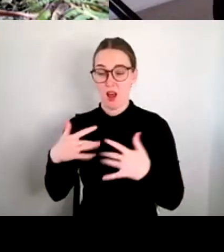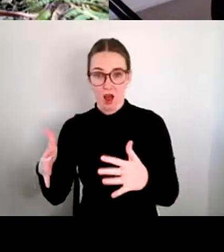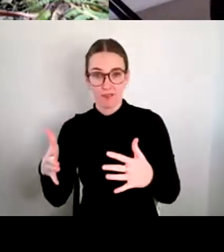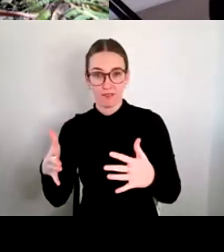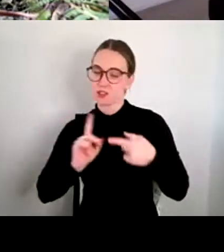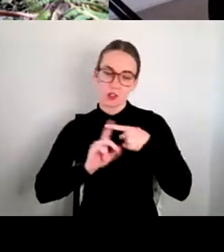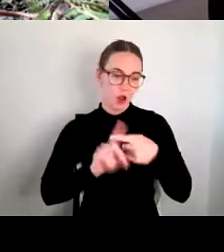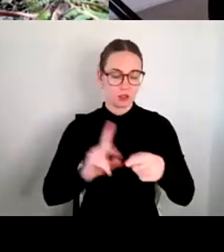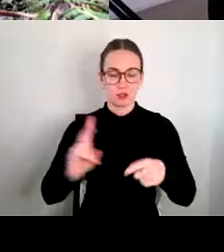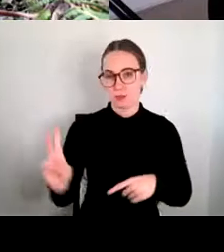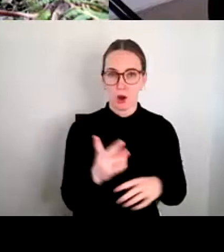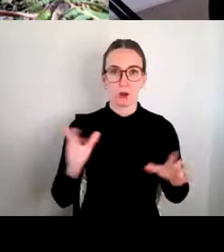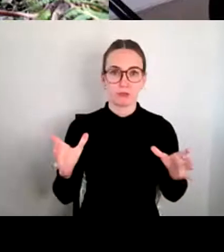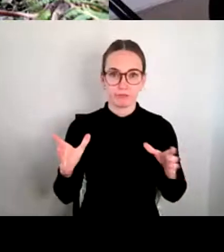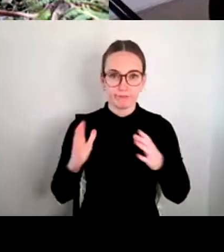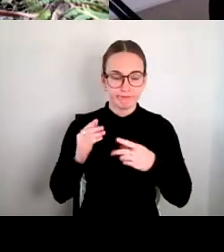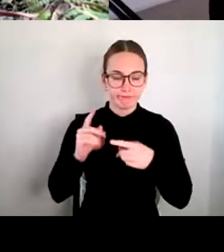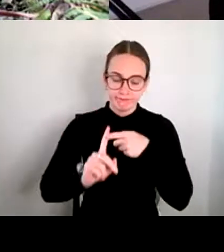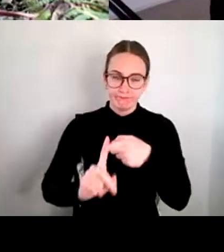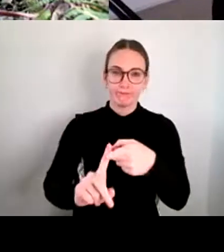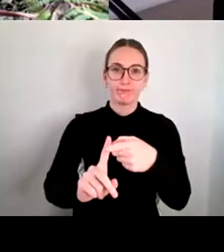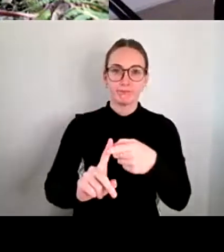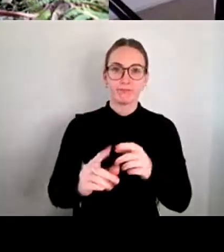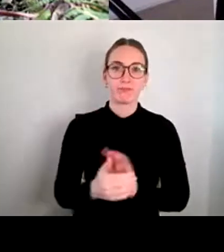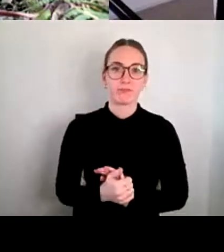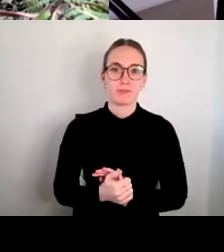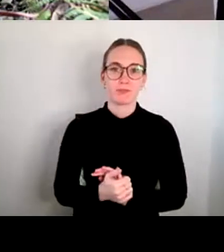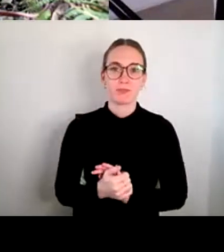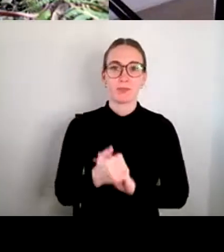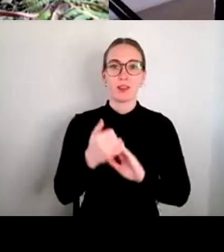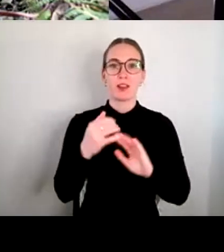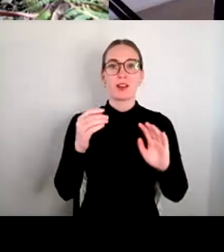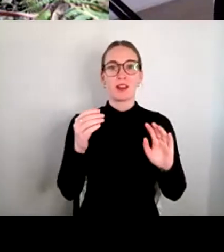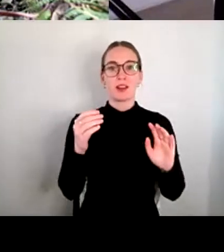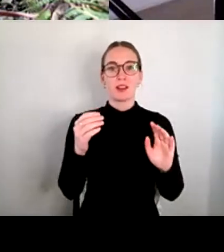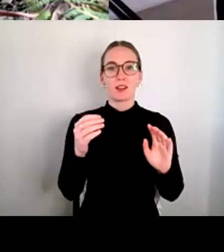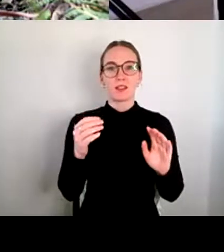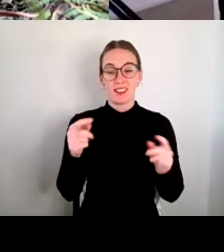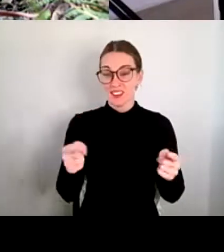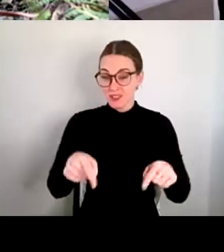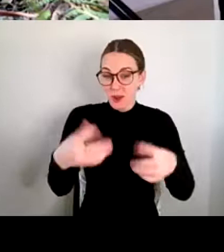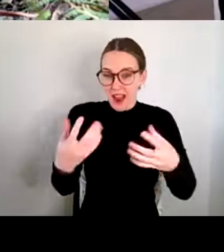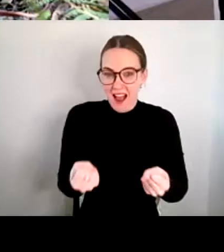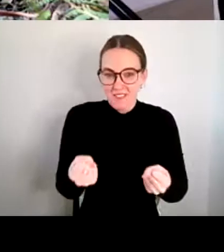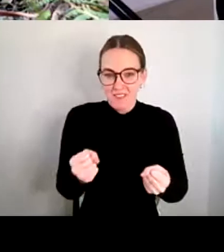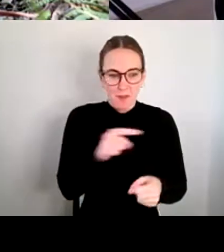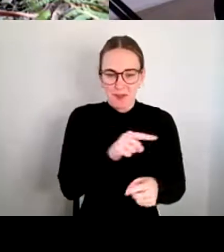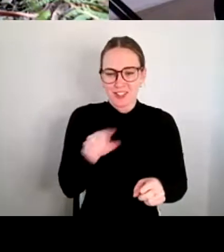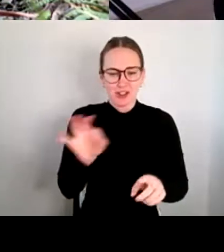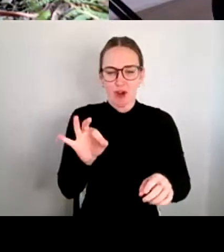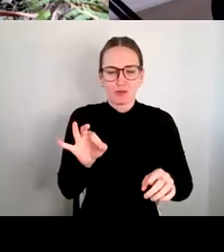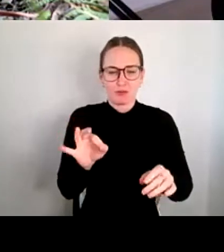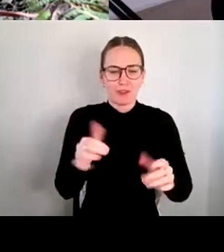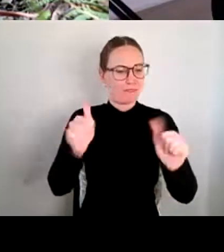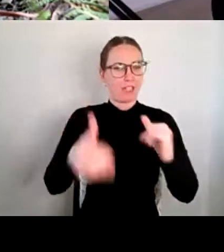constant. It's there, but it's not in reach. You know, it's not a destination, something that's finished or